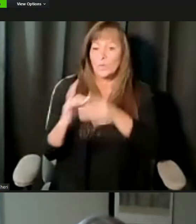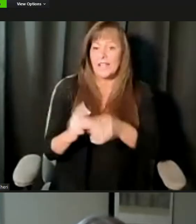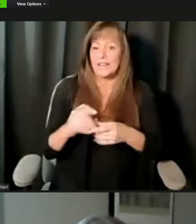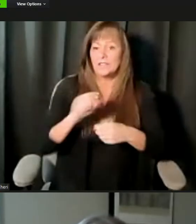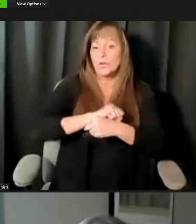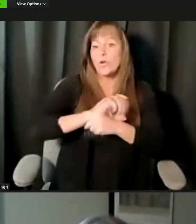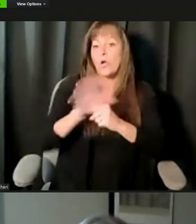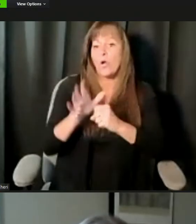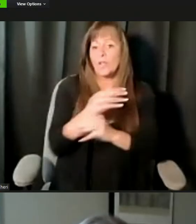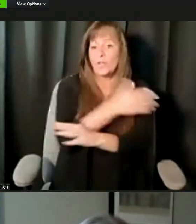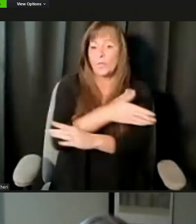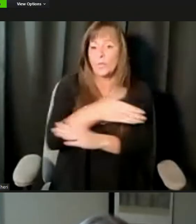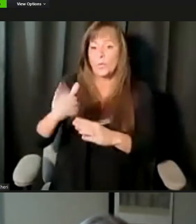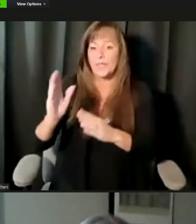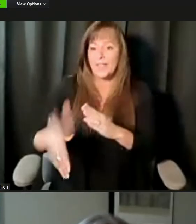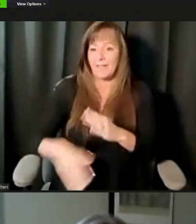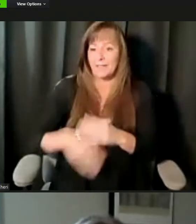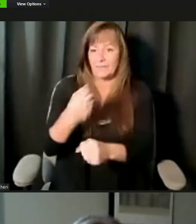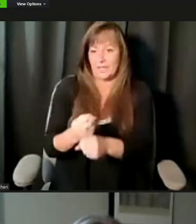Thanks.